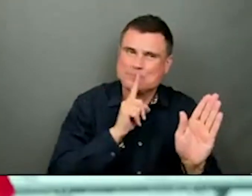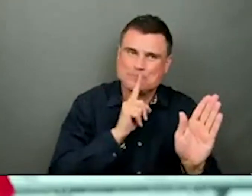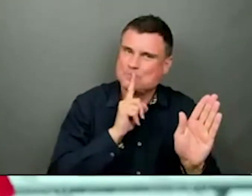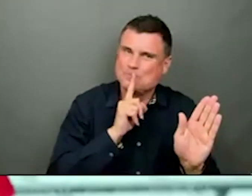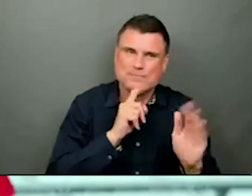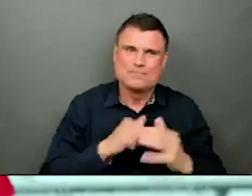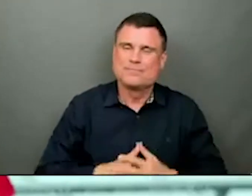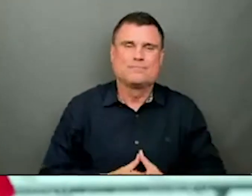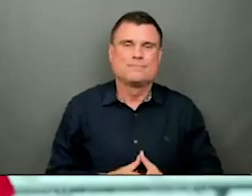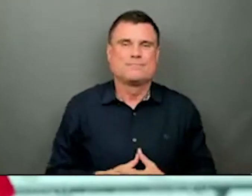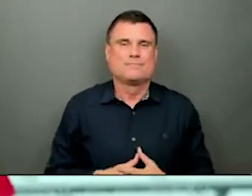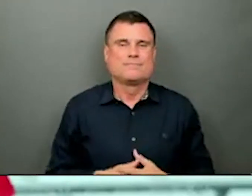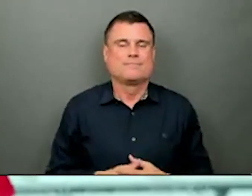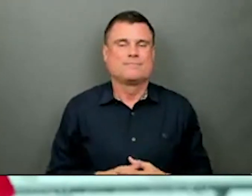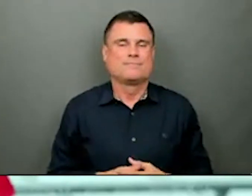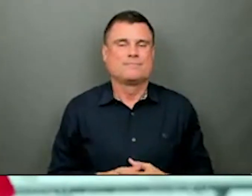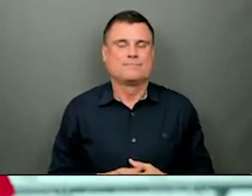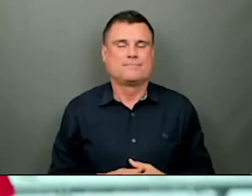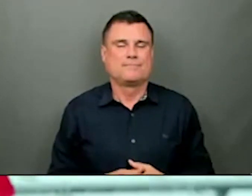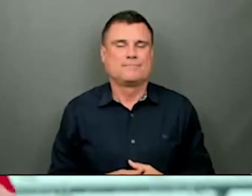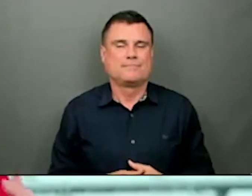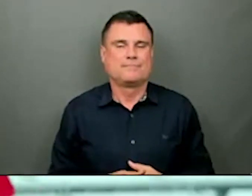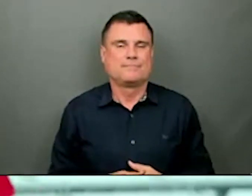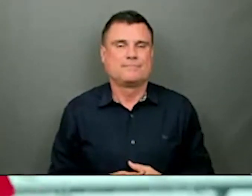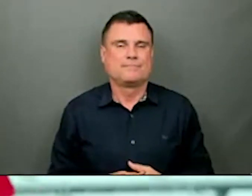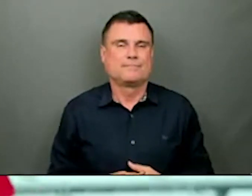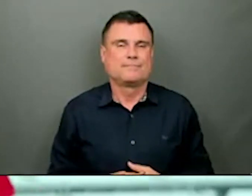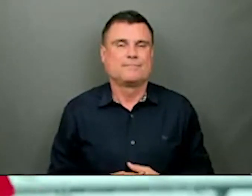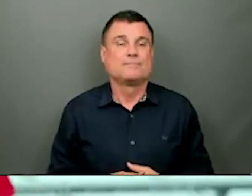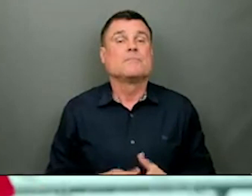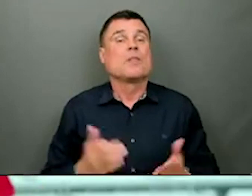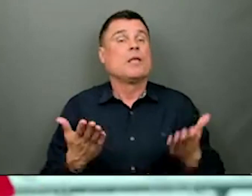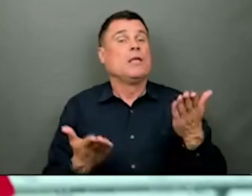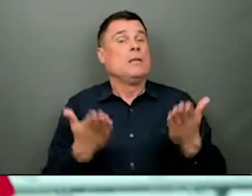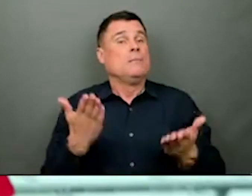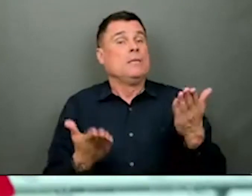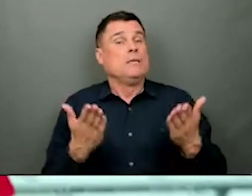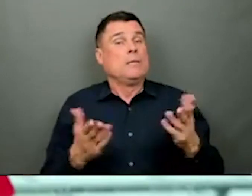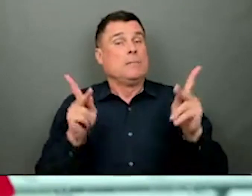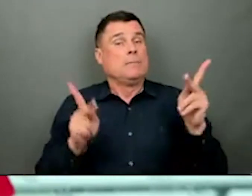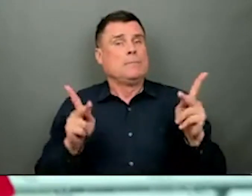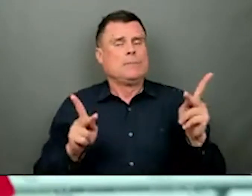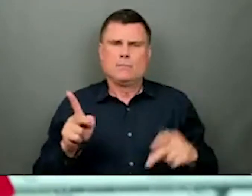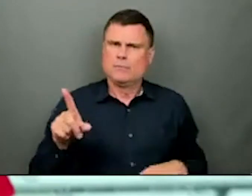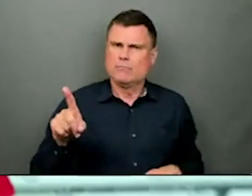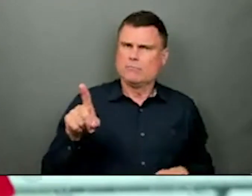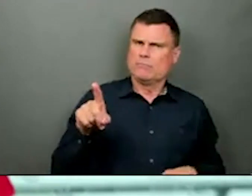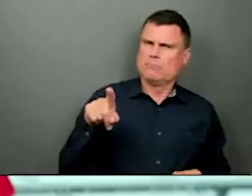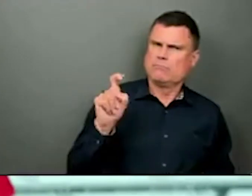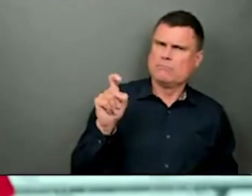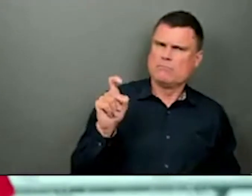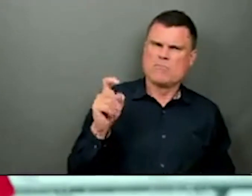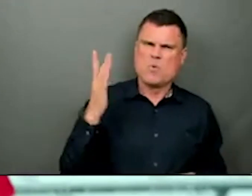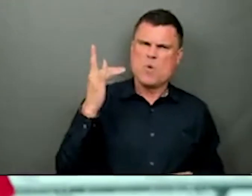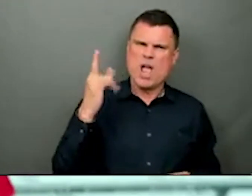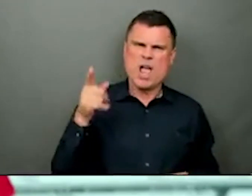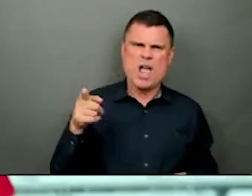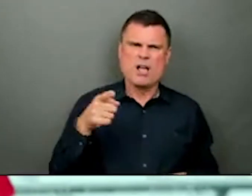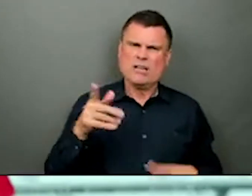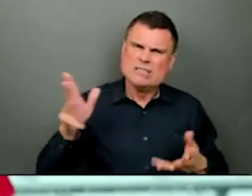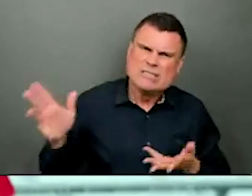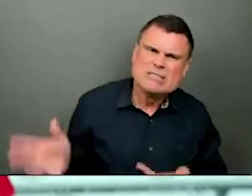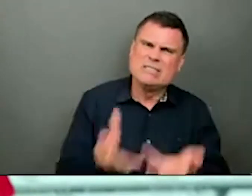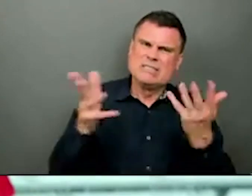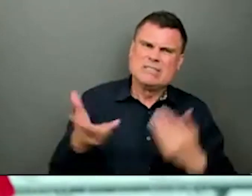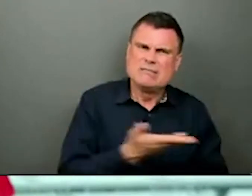we get enough vaccine to each of the clinics, and we will help people register. And so there's many different ways that we can get people into the clinics